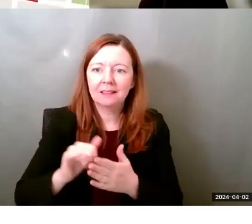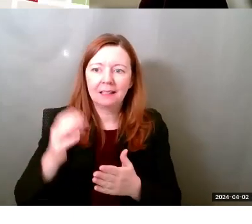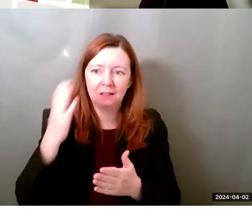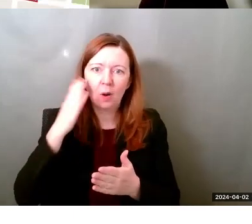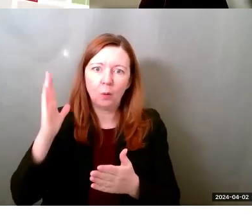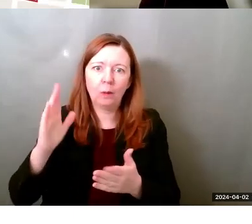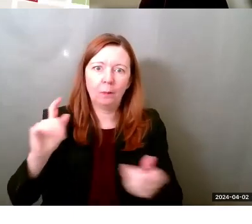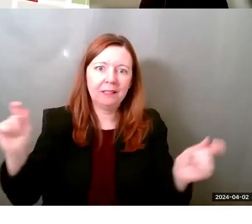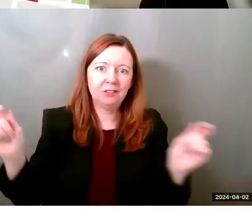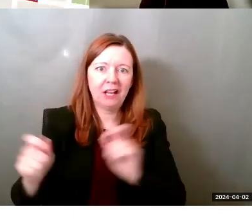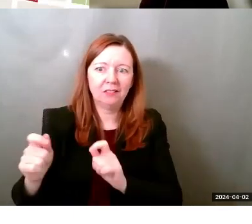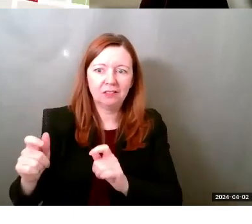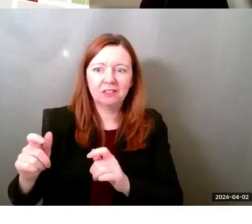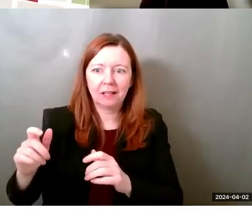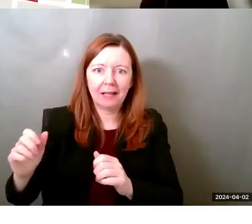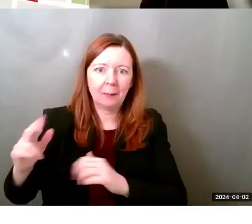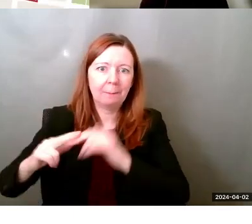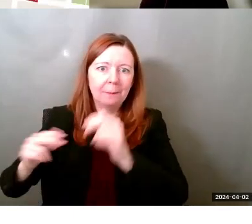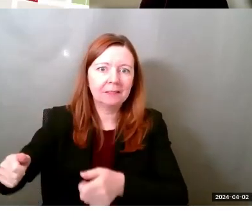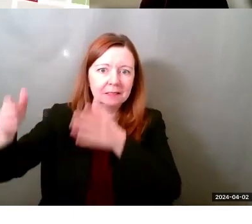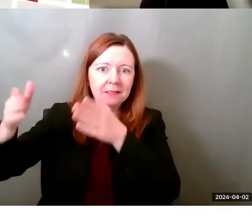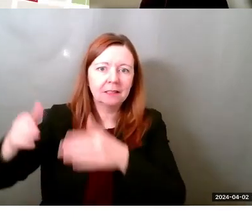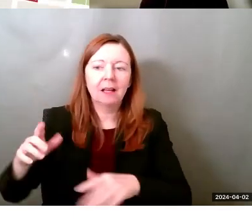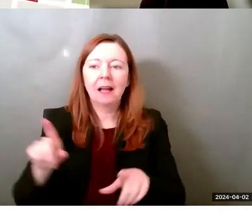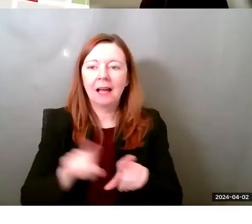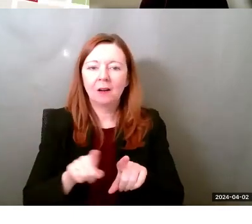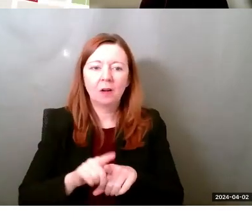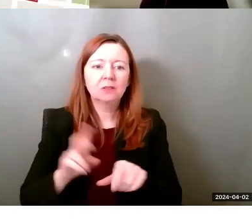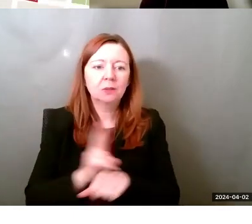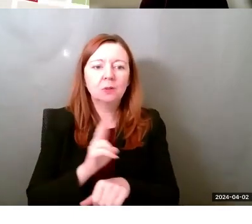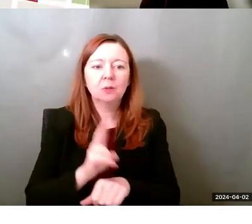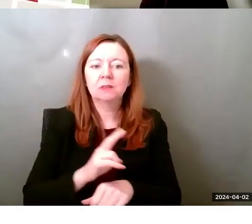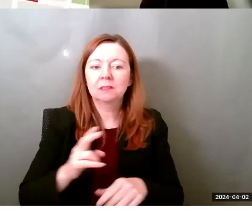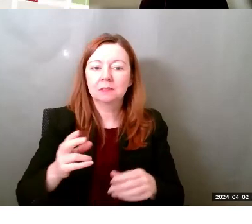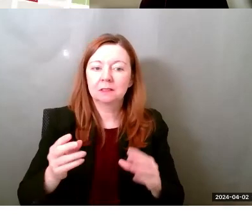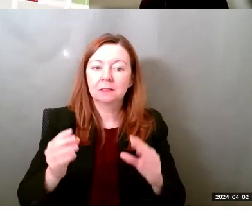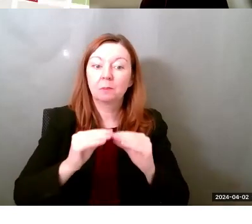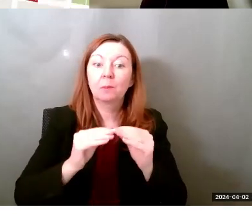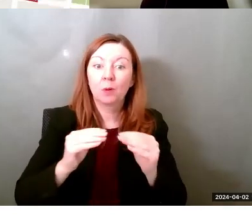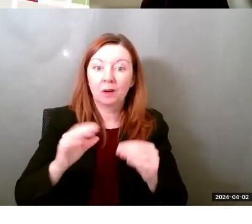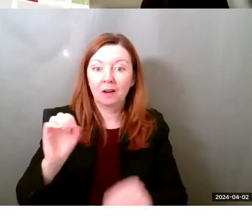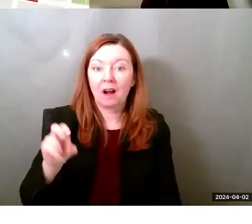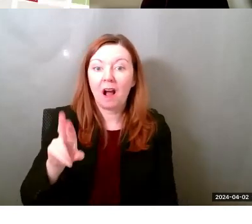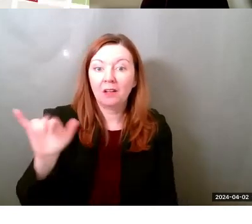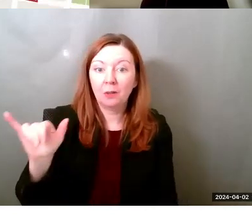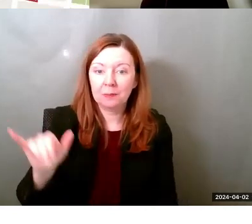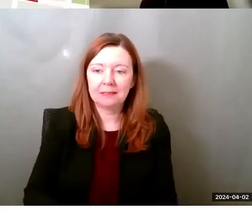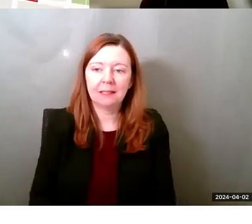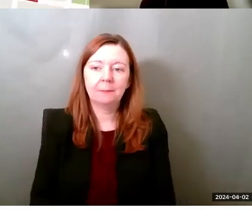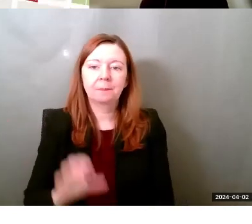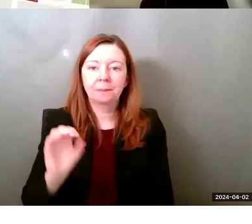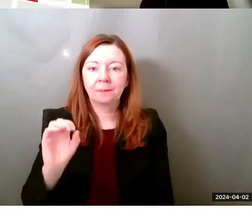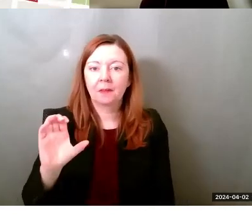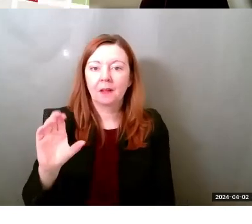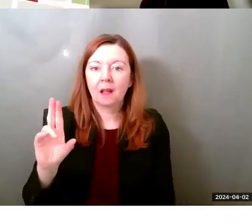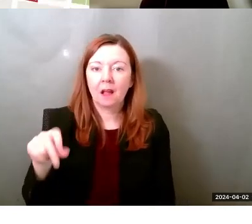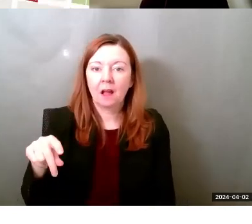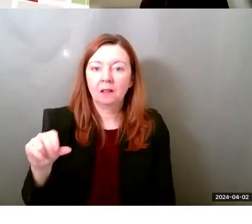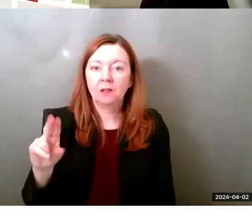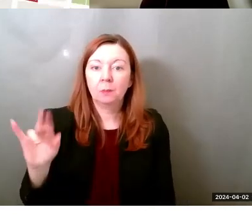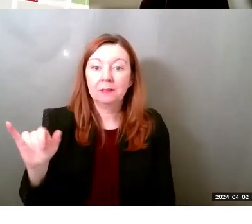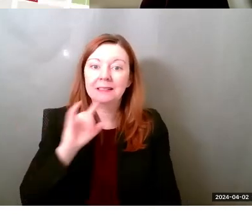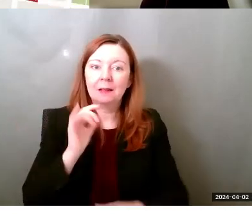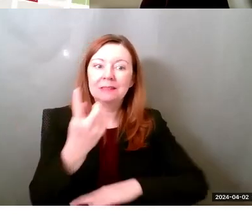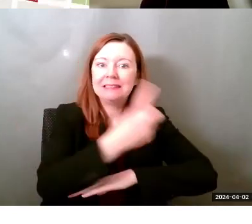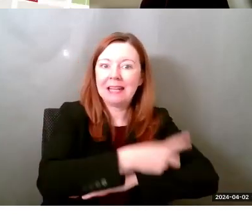be redeveloped, and also use a higher background occupancy. And so they asked us to use a occupancy that was daytime,